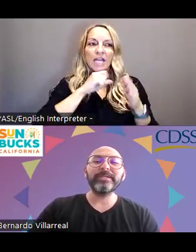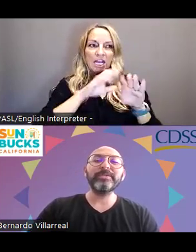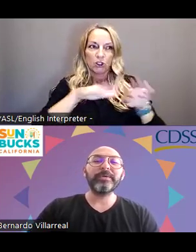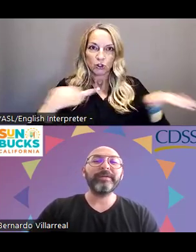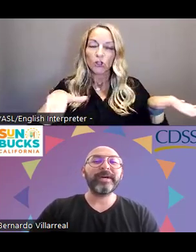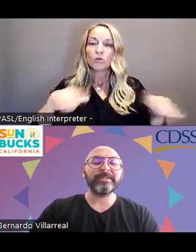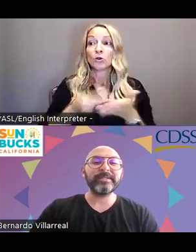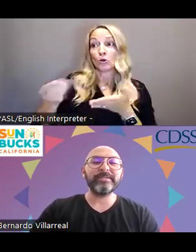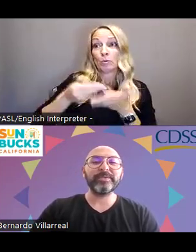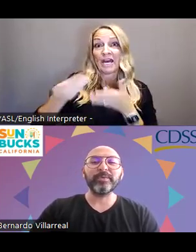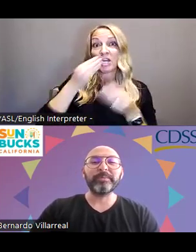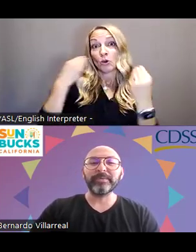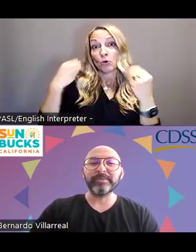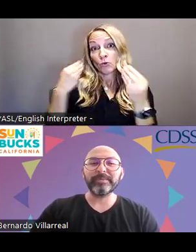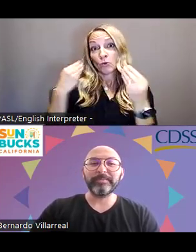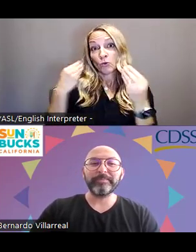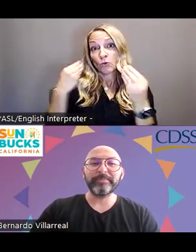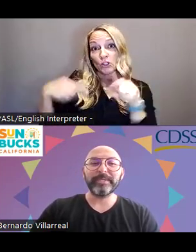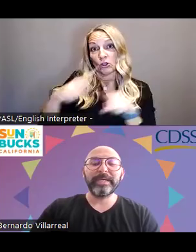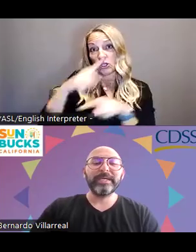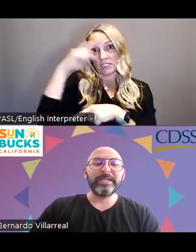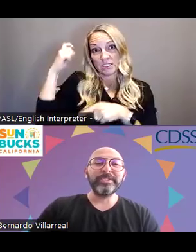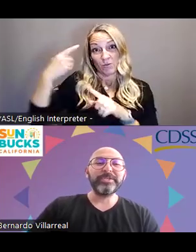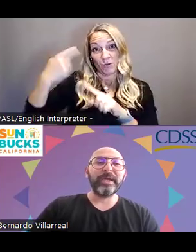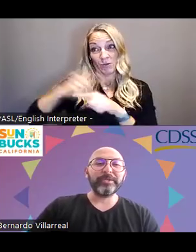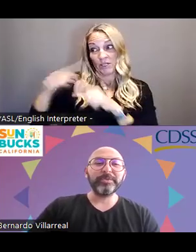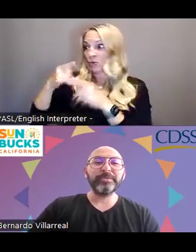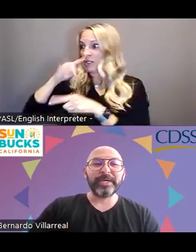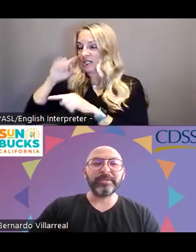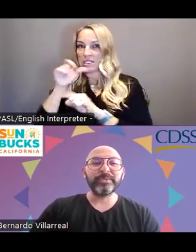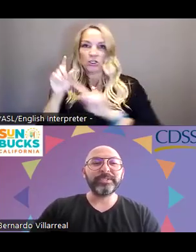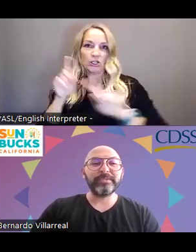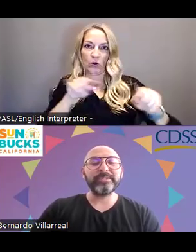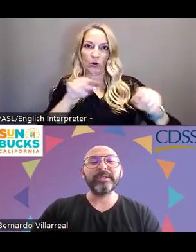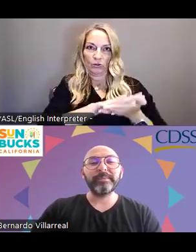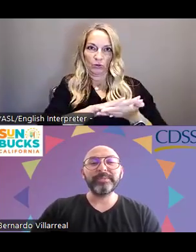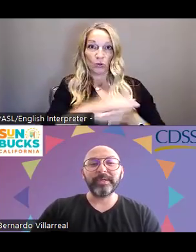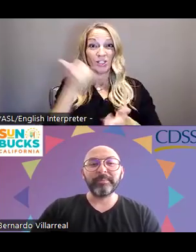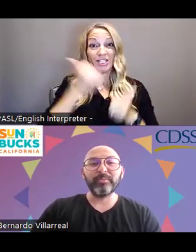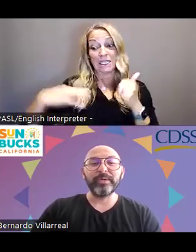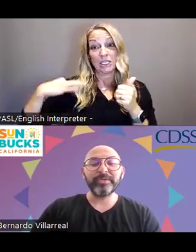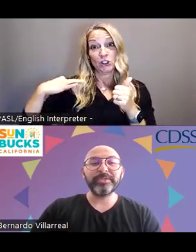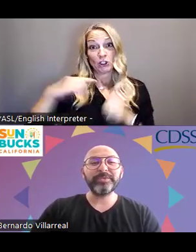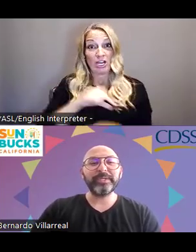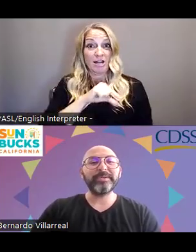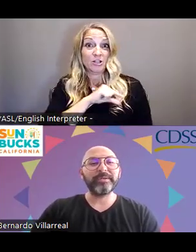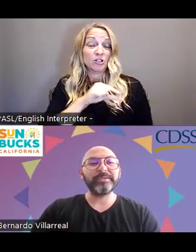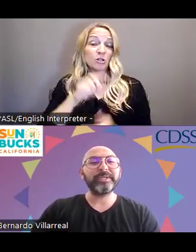months when kids don't have access to school meals. Each eligible child receives a lump sum